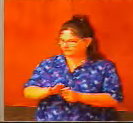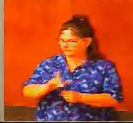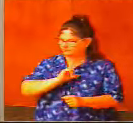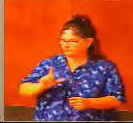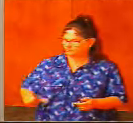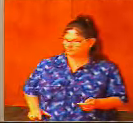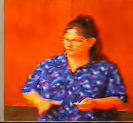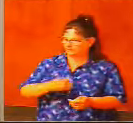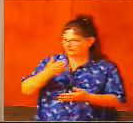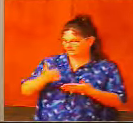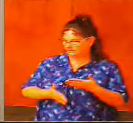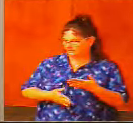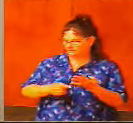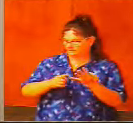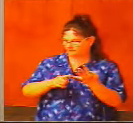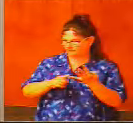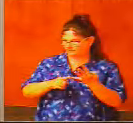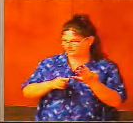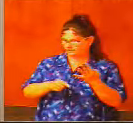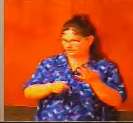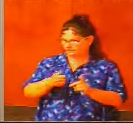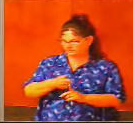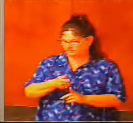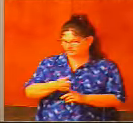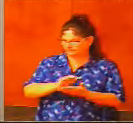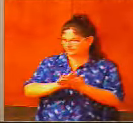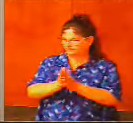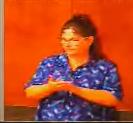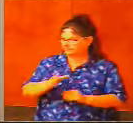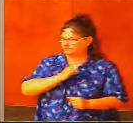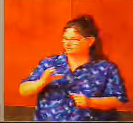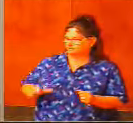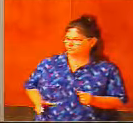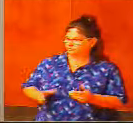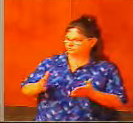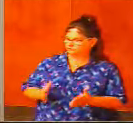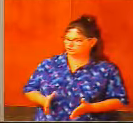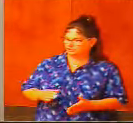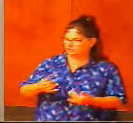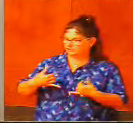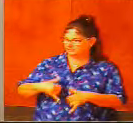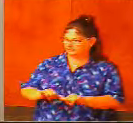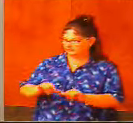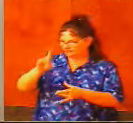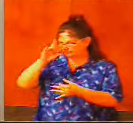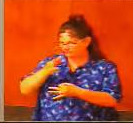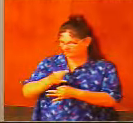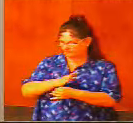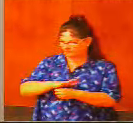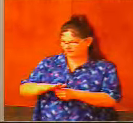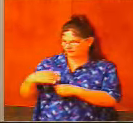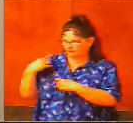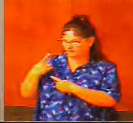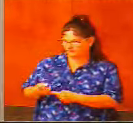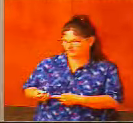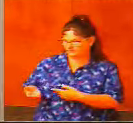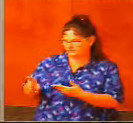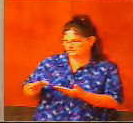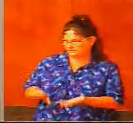And then, of course, ending number 4 is that he became a Christian and remained faithful till he died.